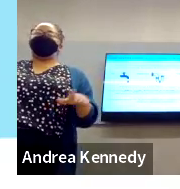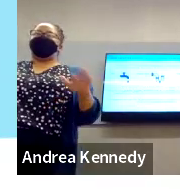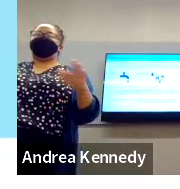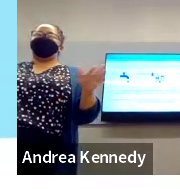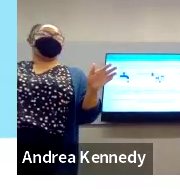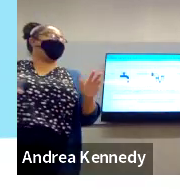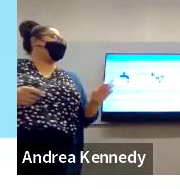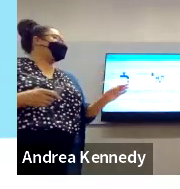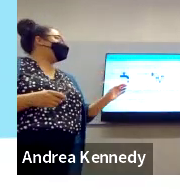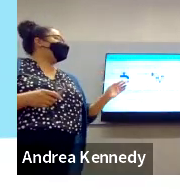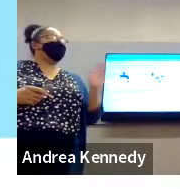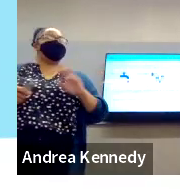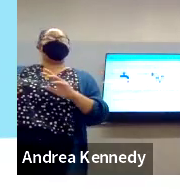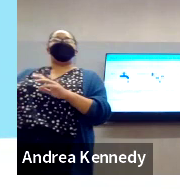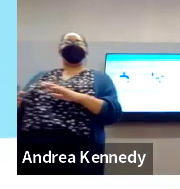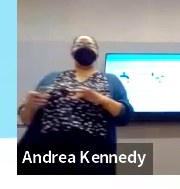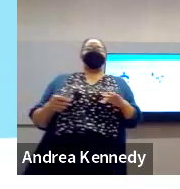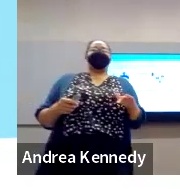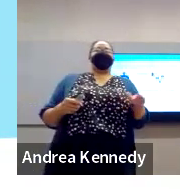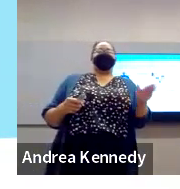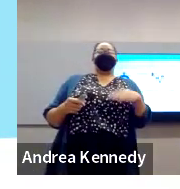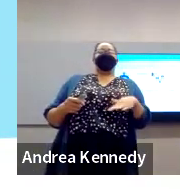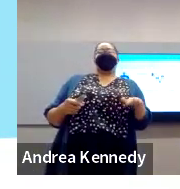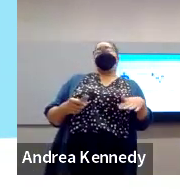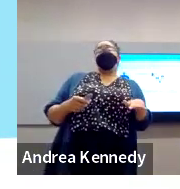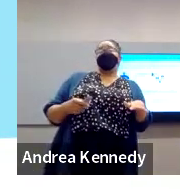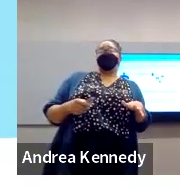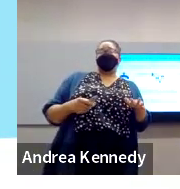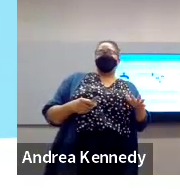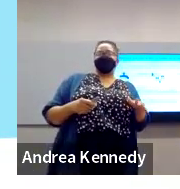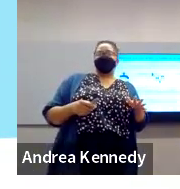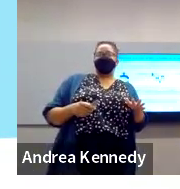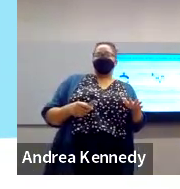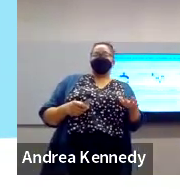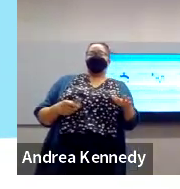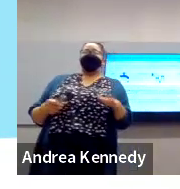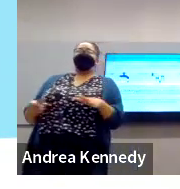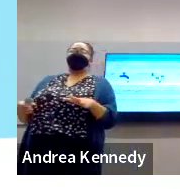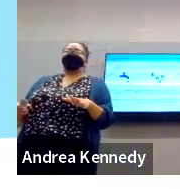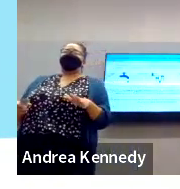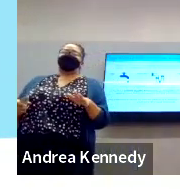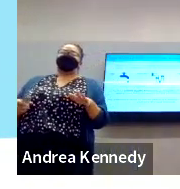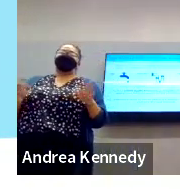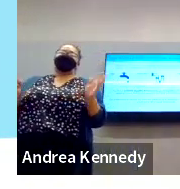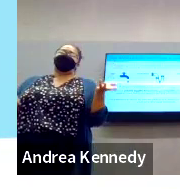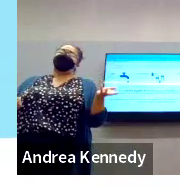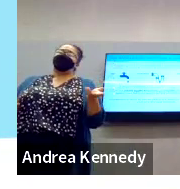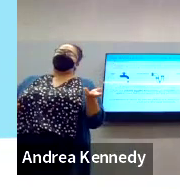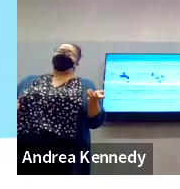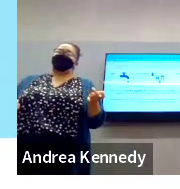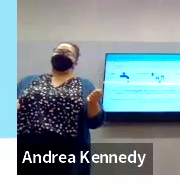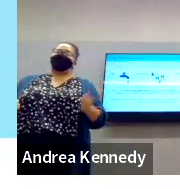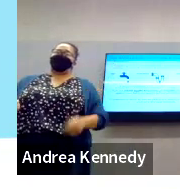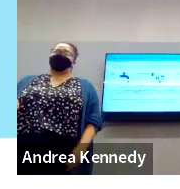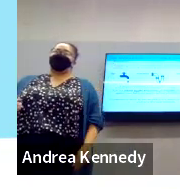know we have someone online still, so I want to kind of go through the process of the petition. And then we